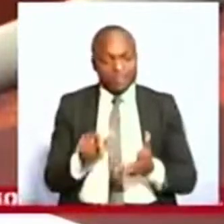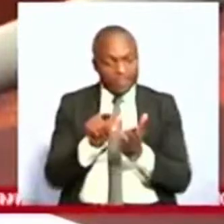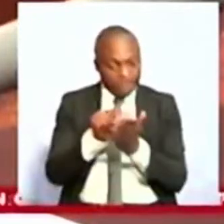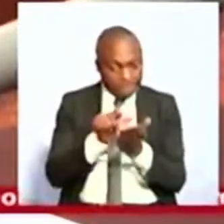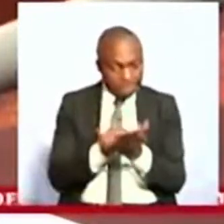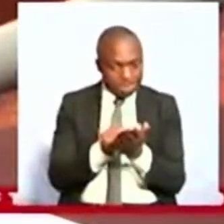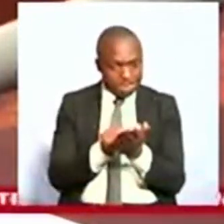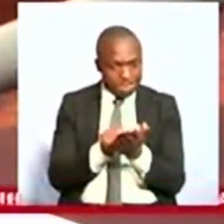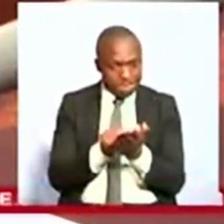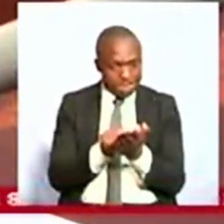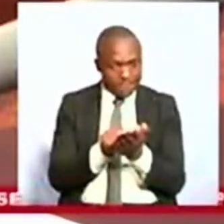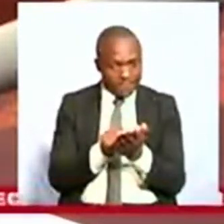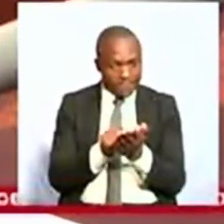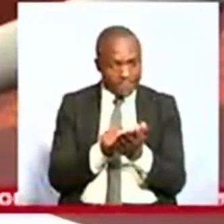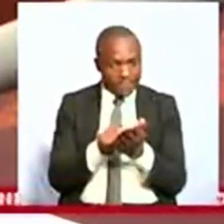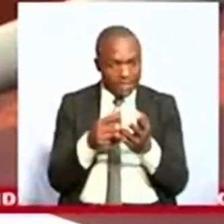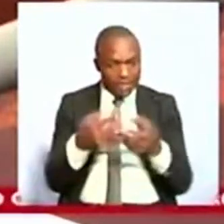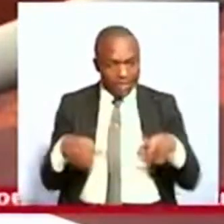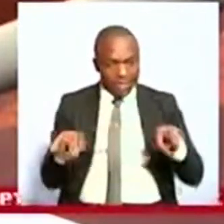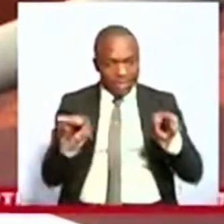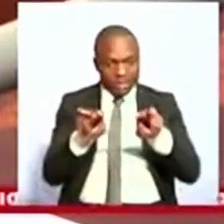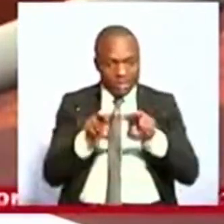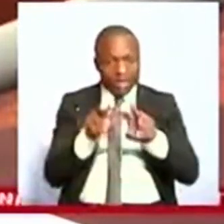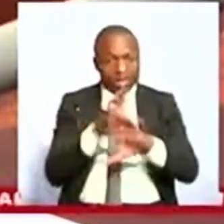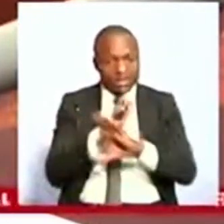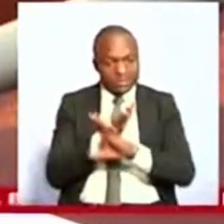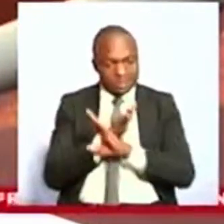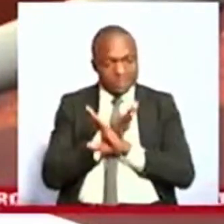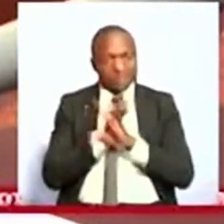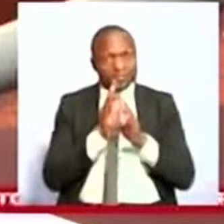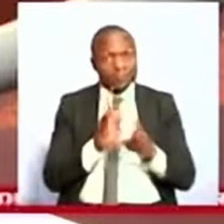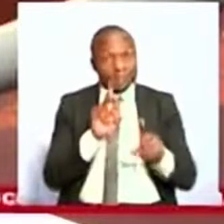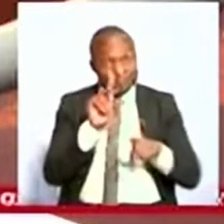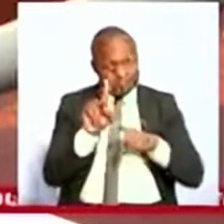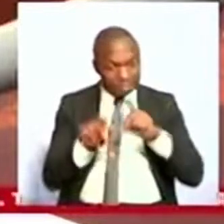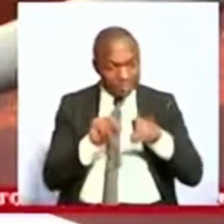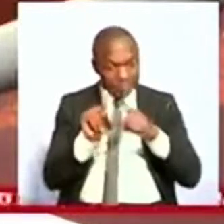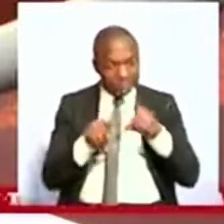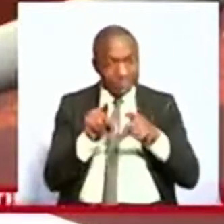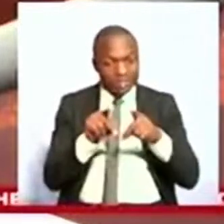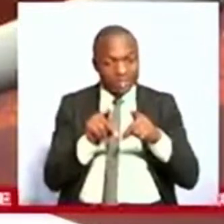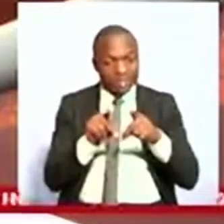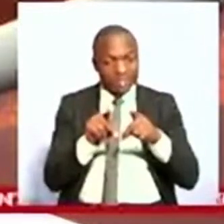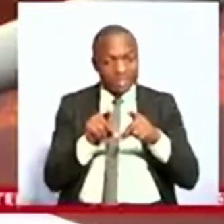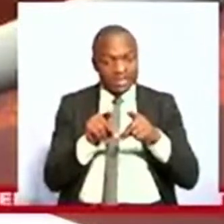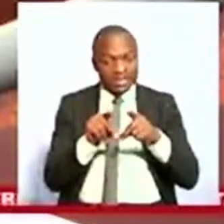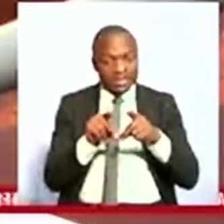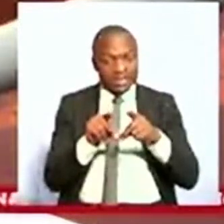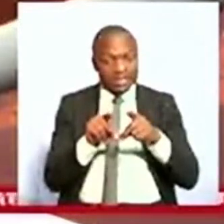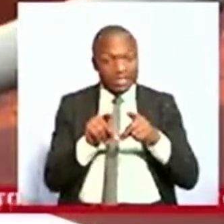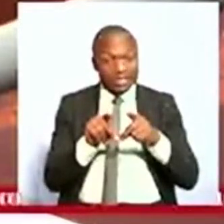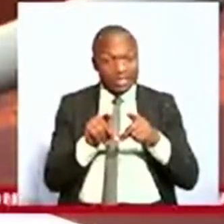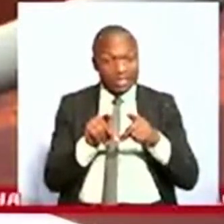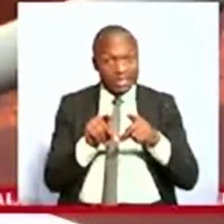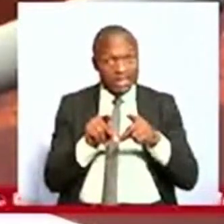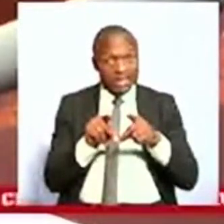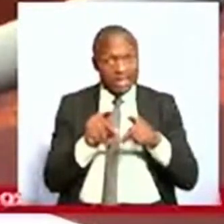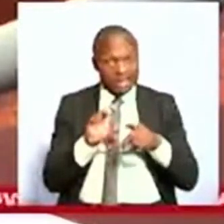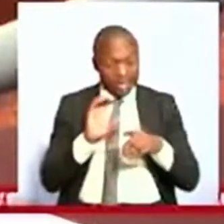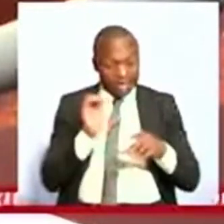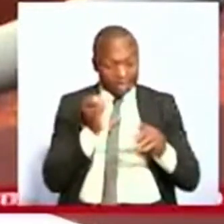laws, our values as Zambian people. In our very own constitution,